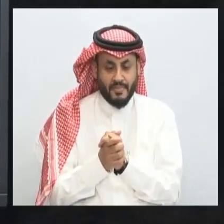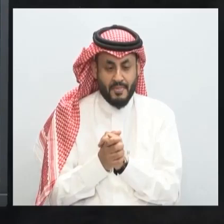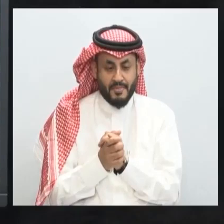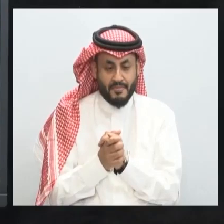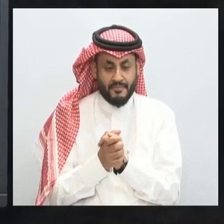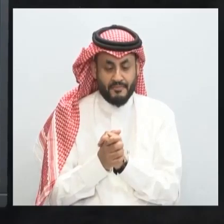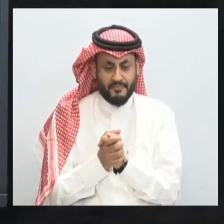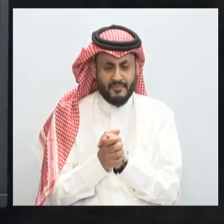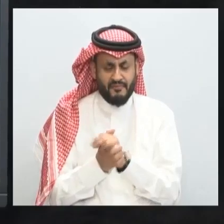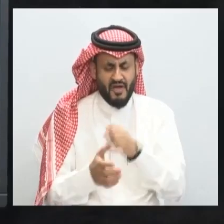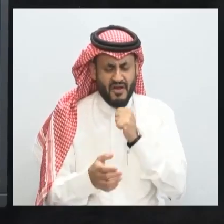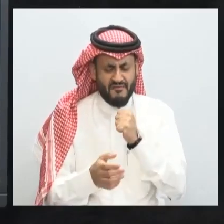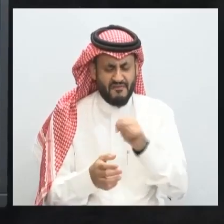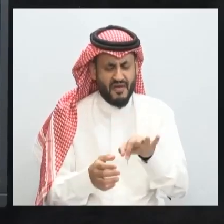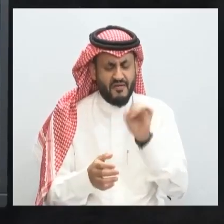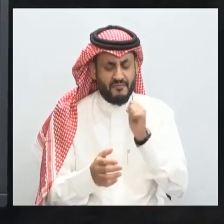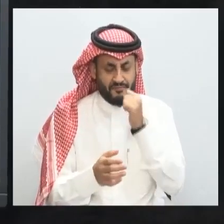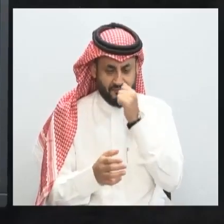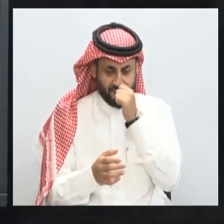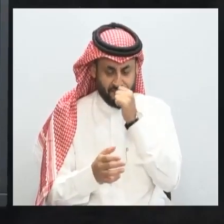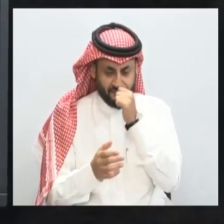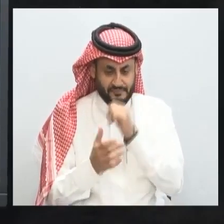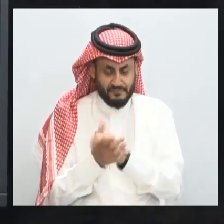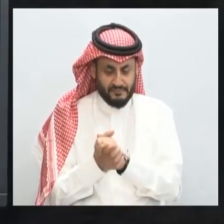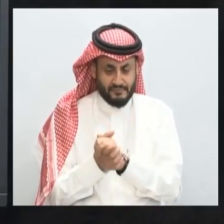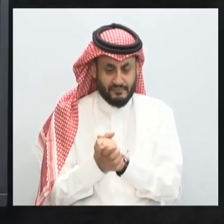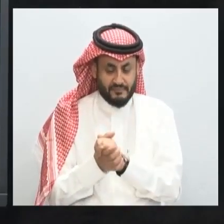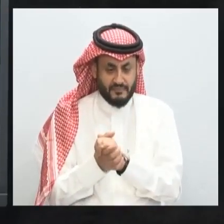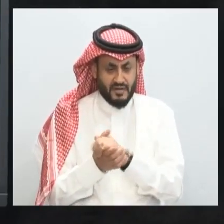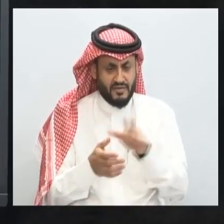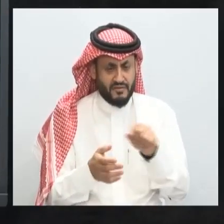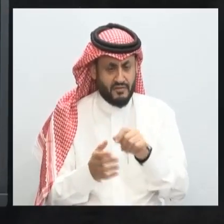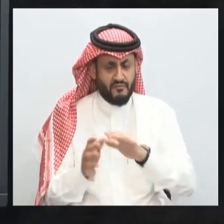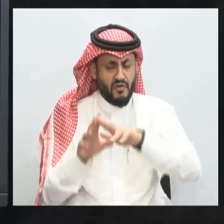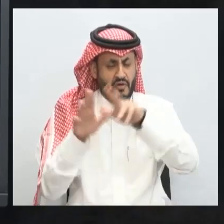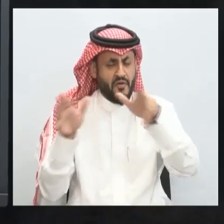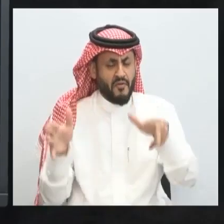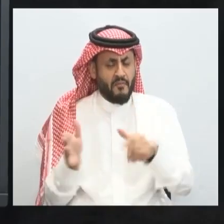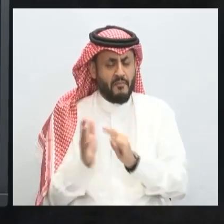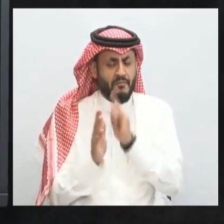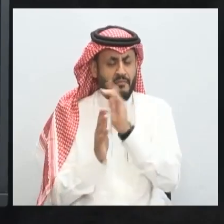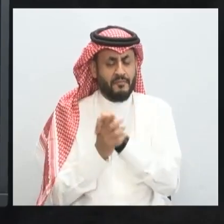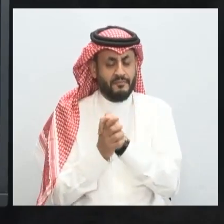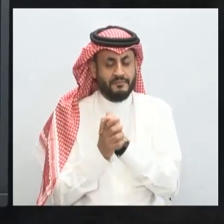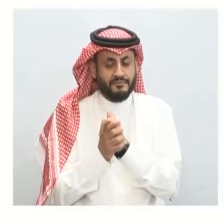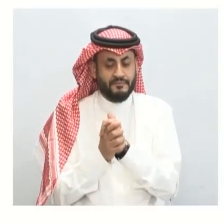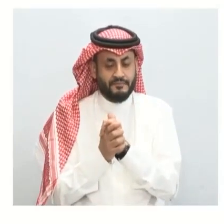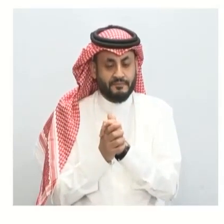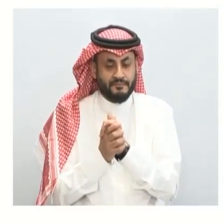that is very difficult to find, especially in a large space or among other things.